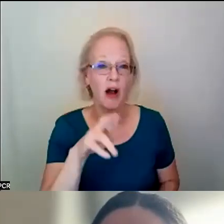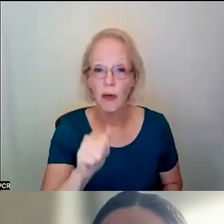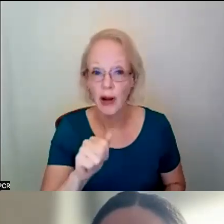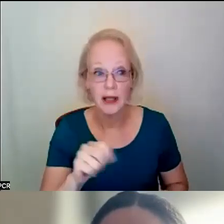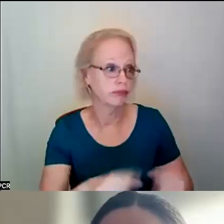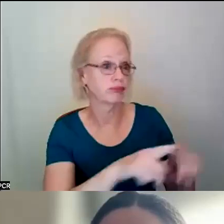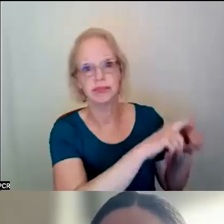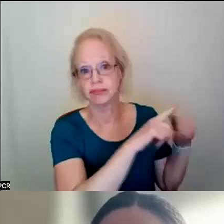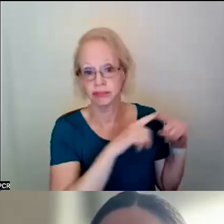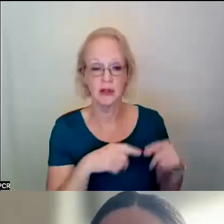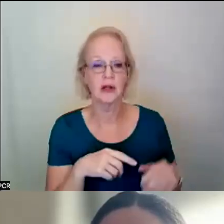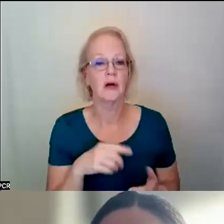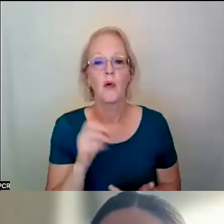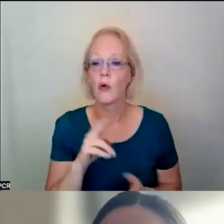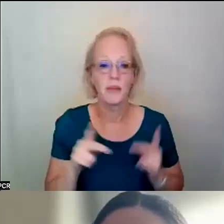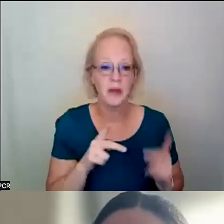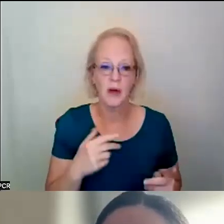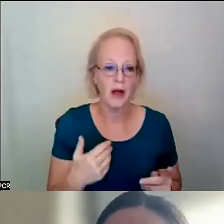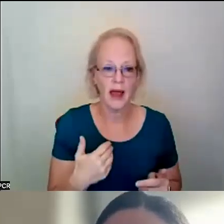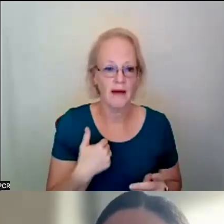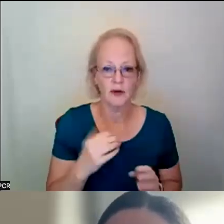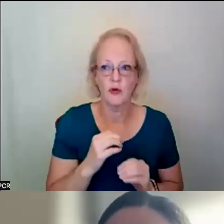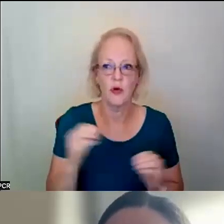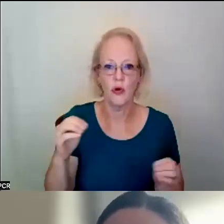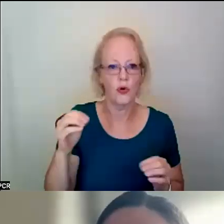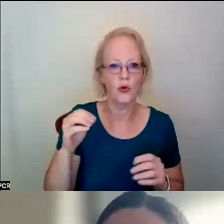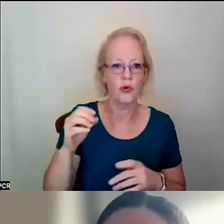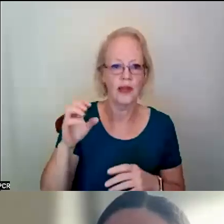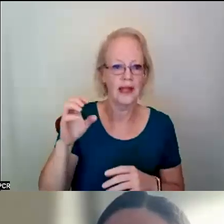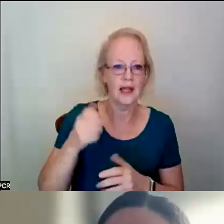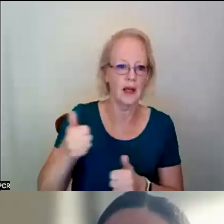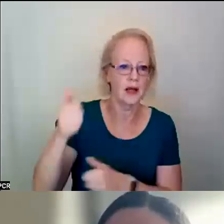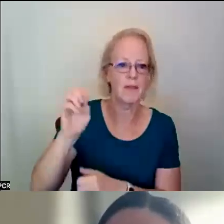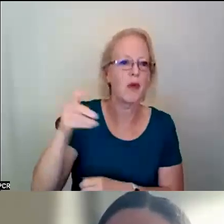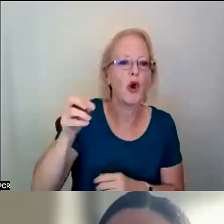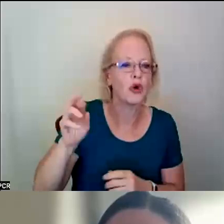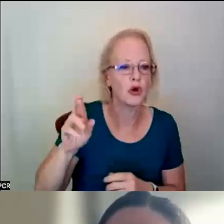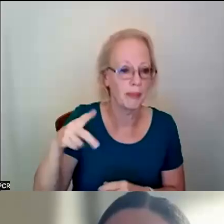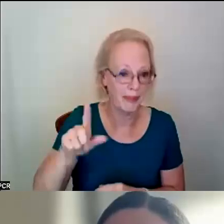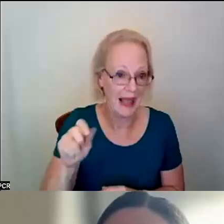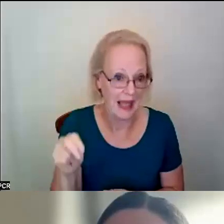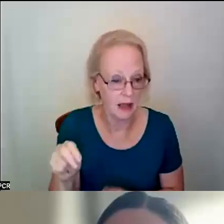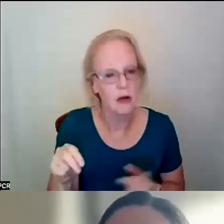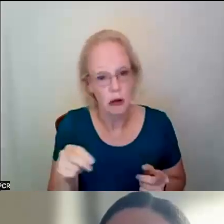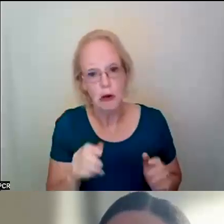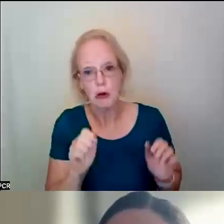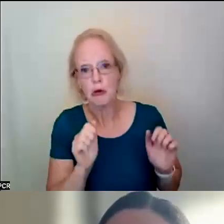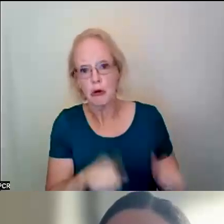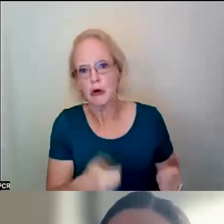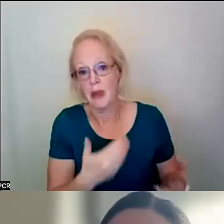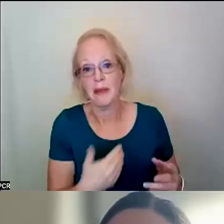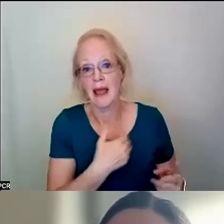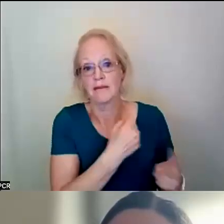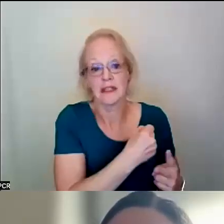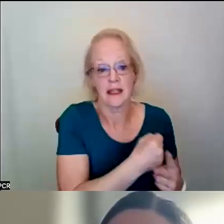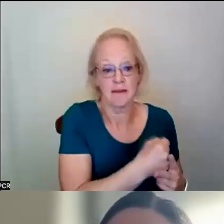for people who may not be employed by our plan. Let's hope that we don't have to go there at some point.